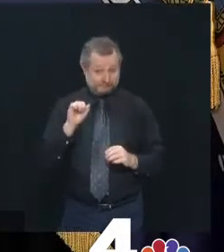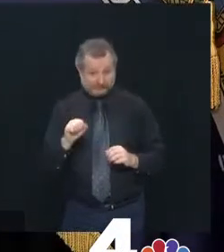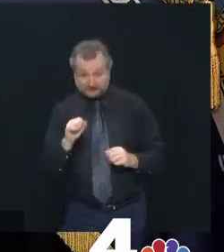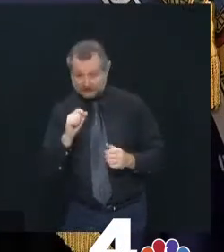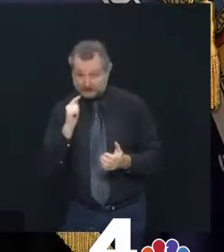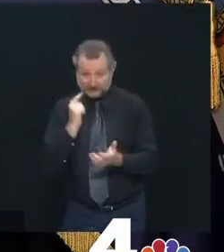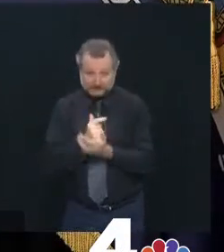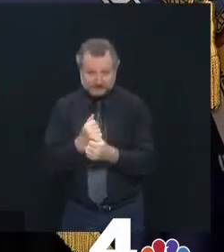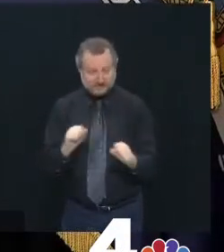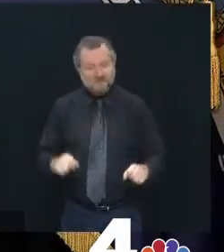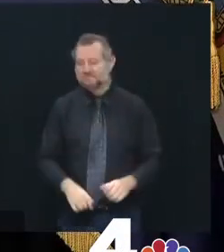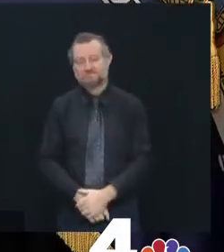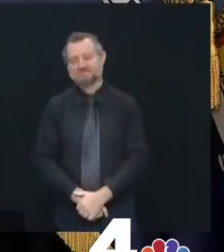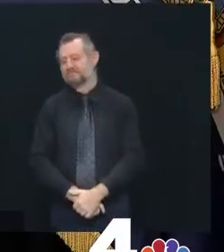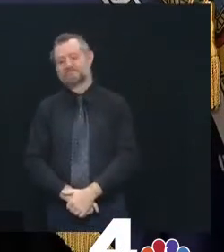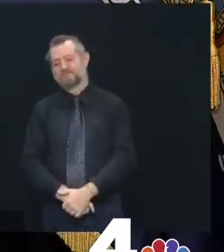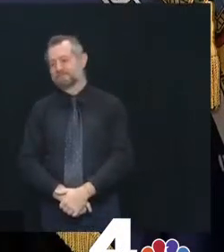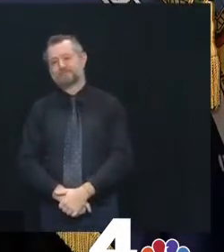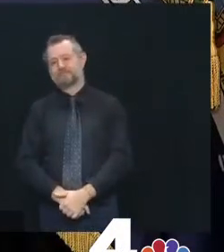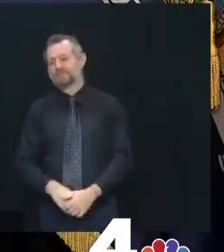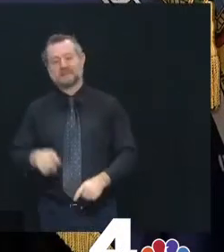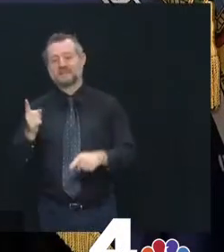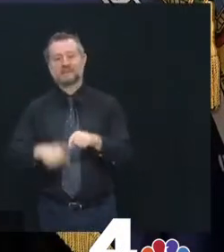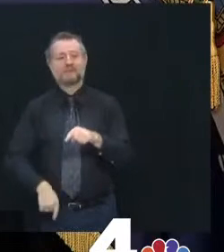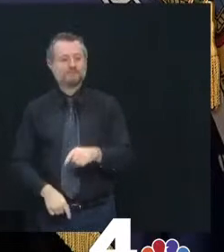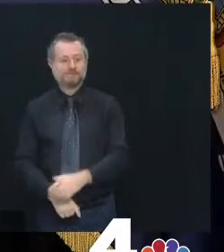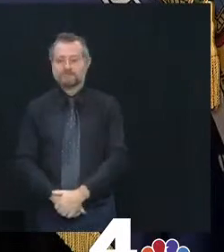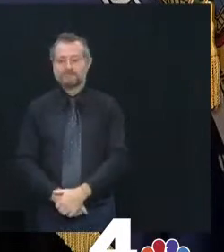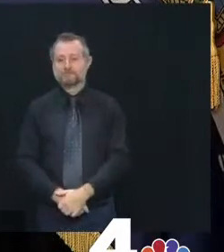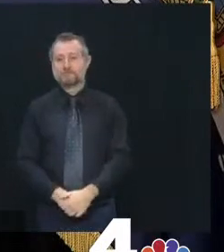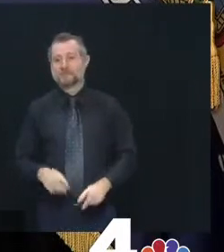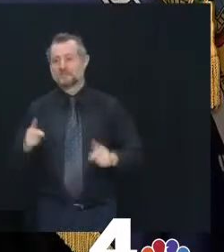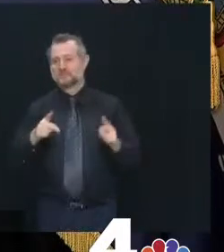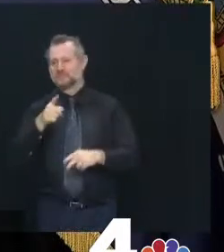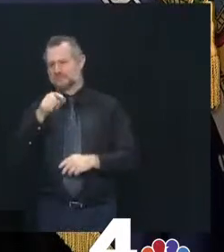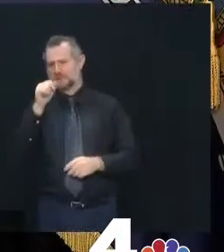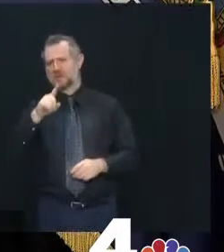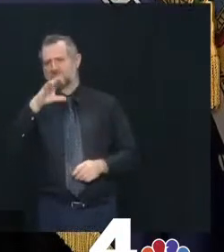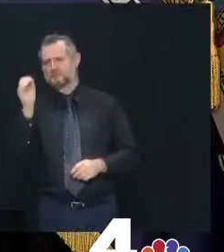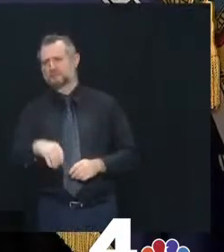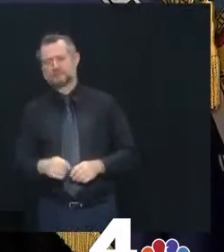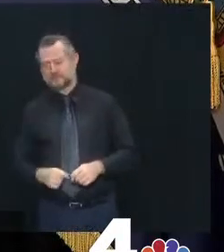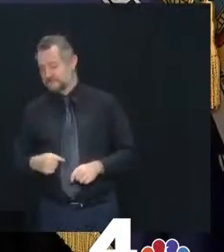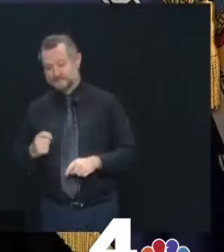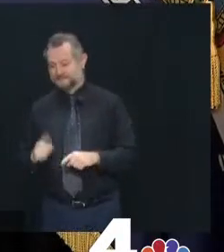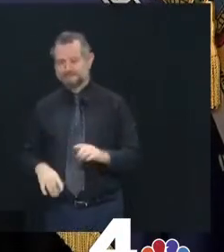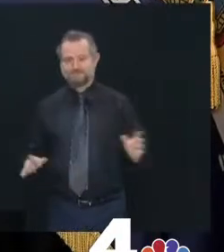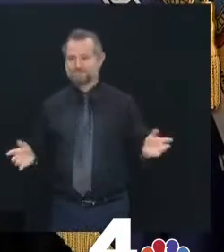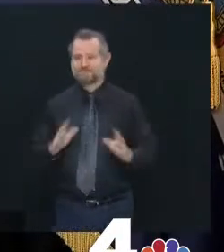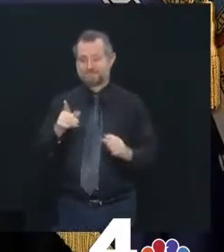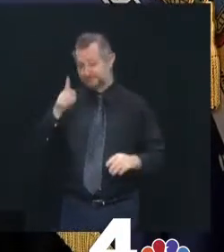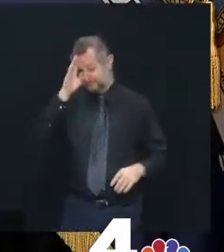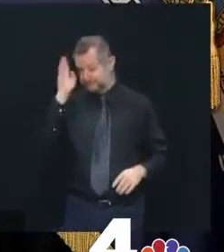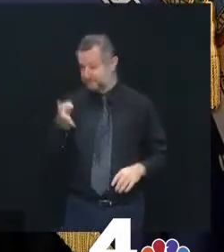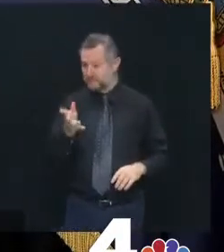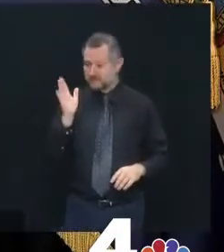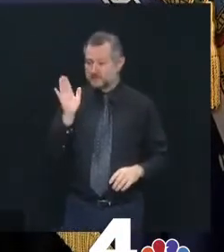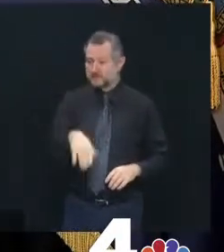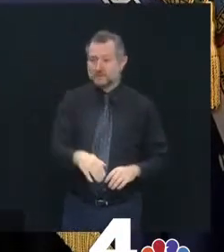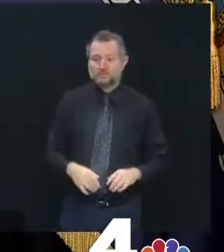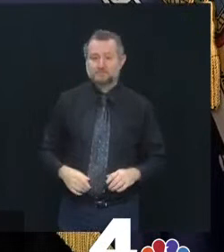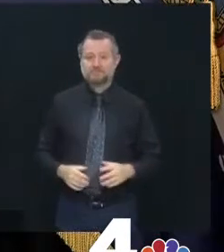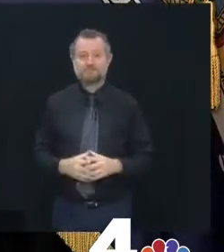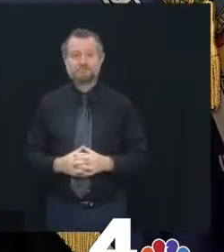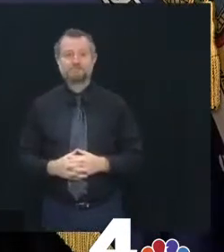safe? Nobody can say that. And if they say that to you, they're lying. Unless you took a nursing home and put it in